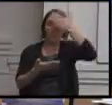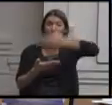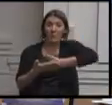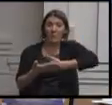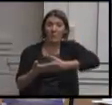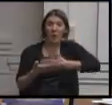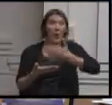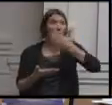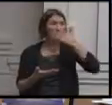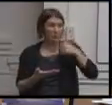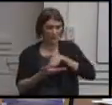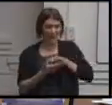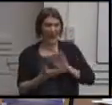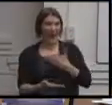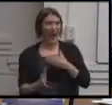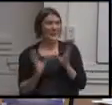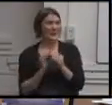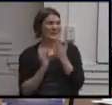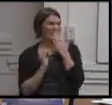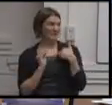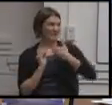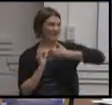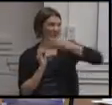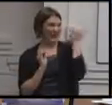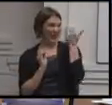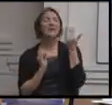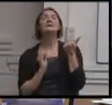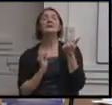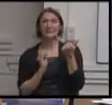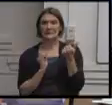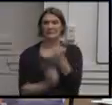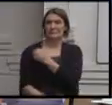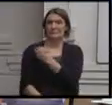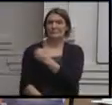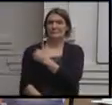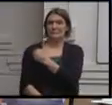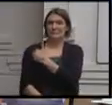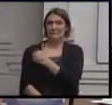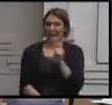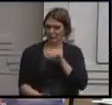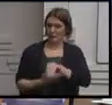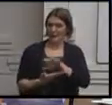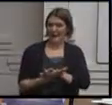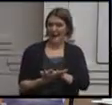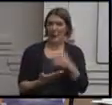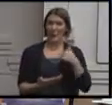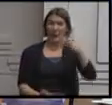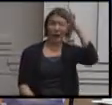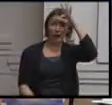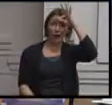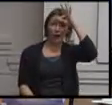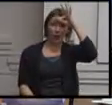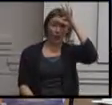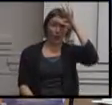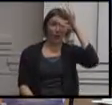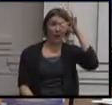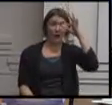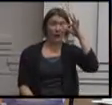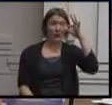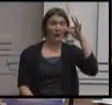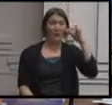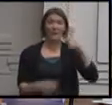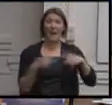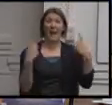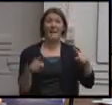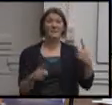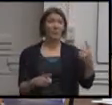meeting agenda, but that none of us had learned about it at all except sign it kind